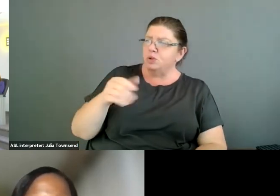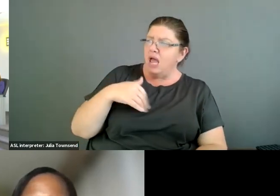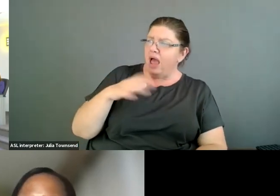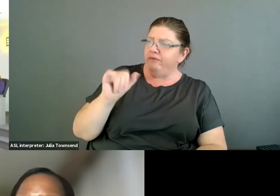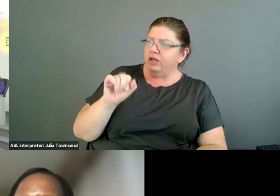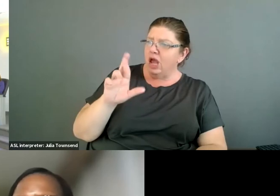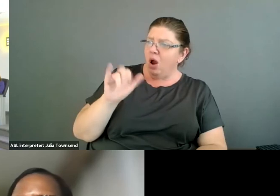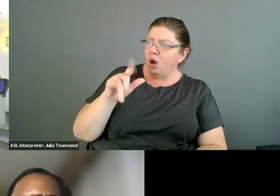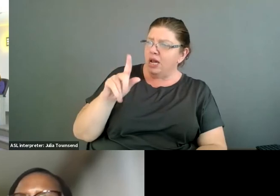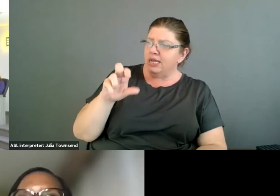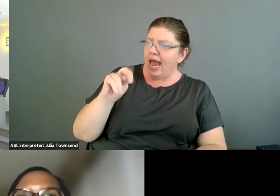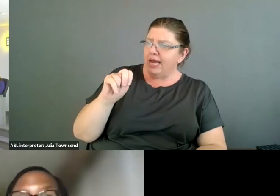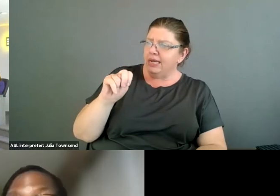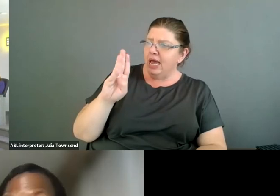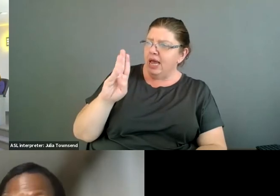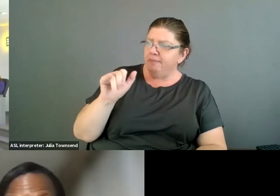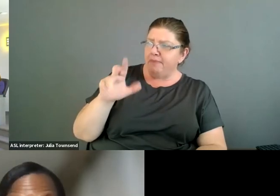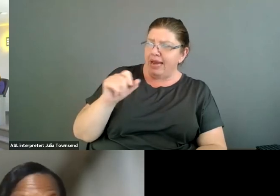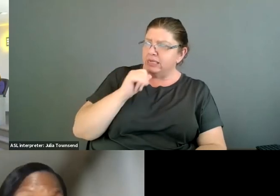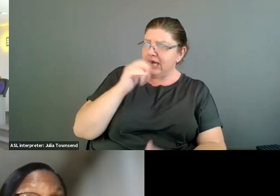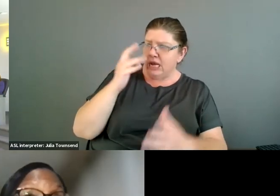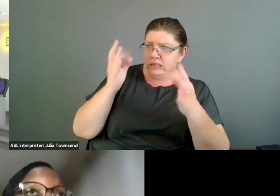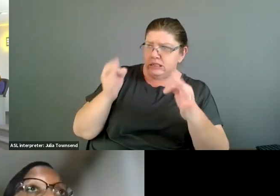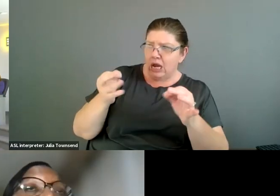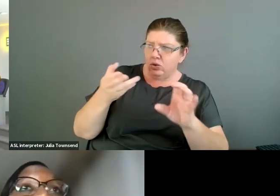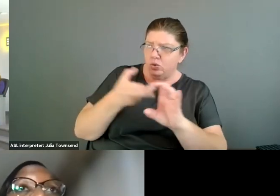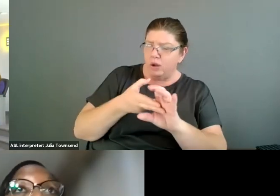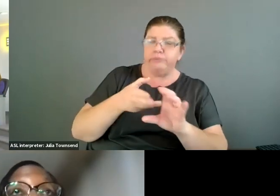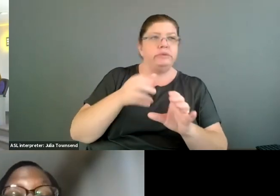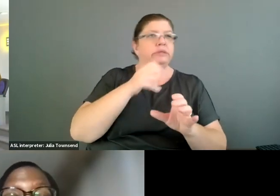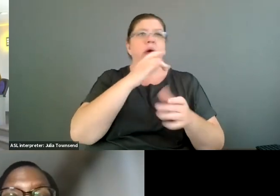decide not to? She is not online.